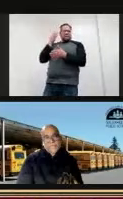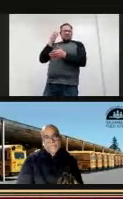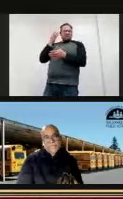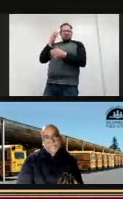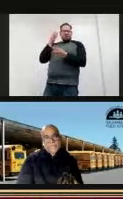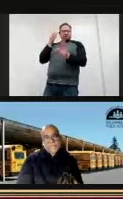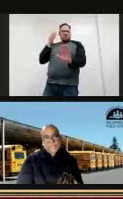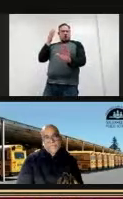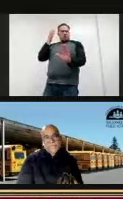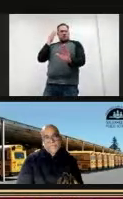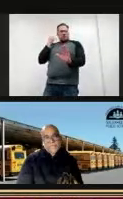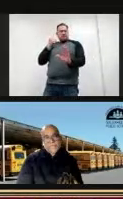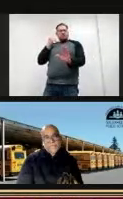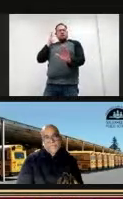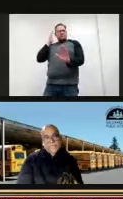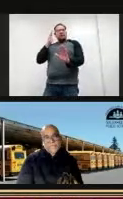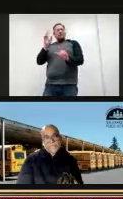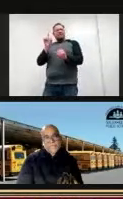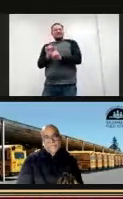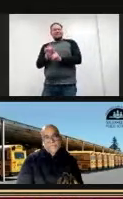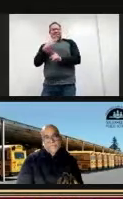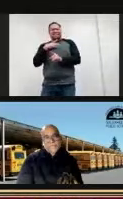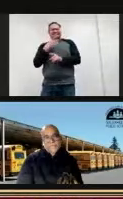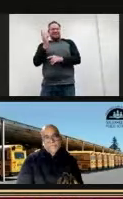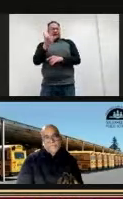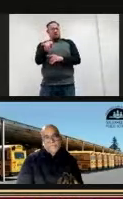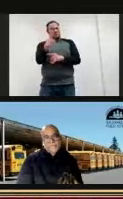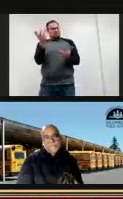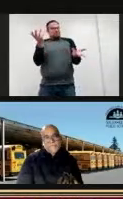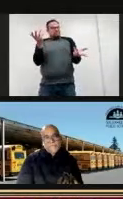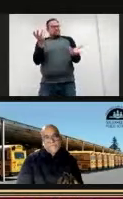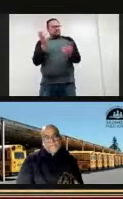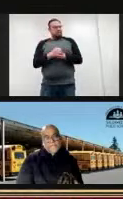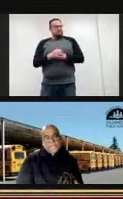also like this one.